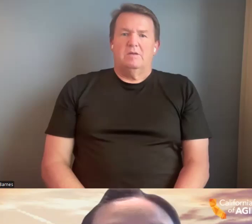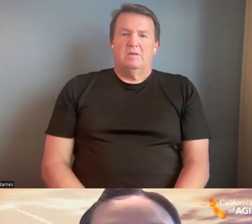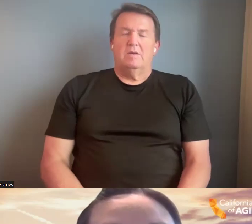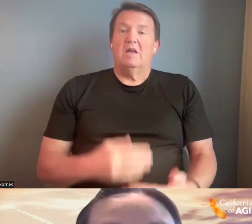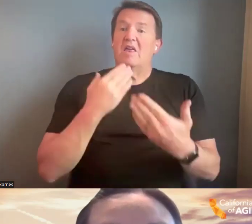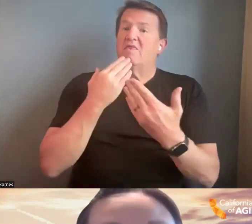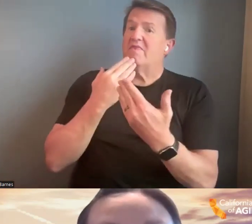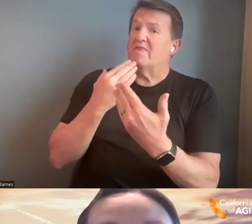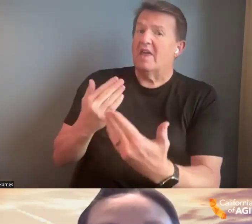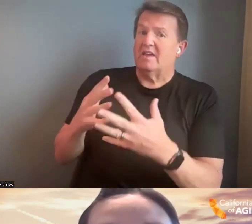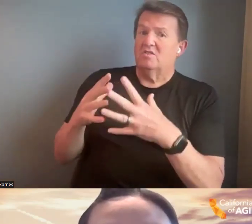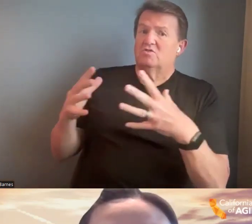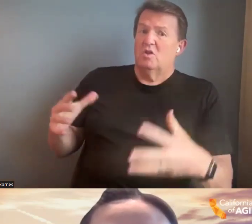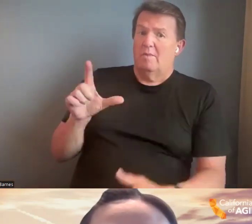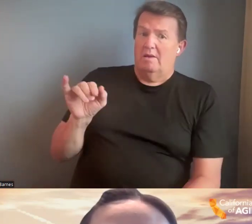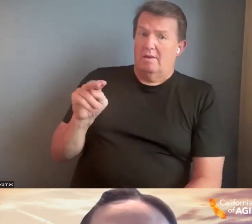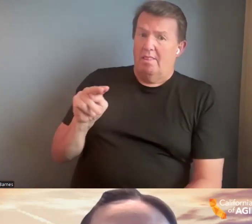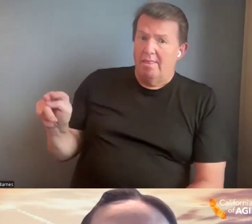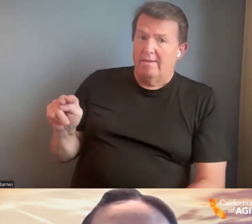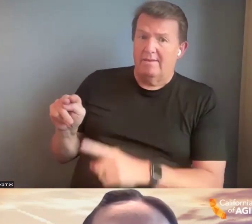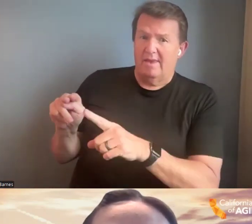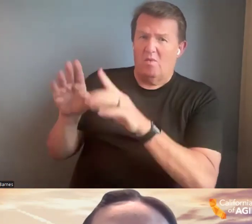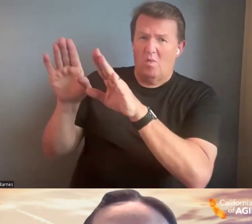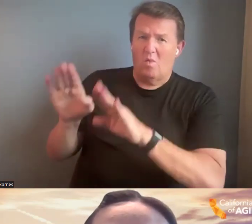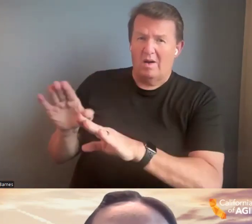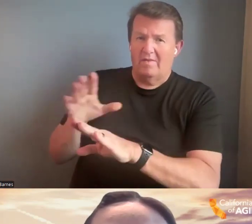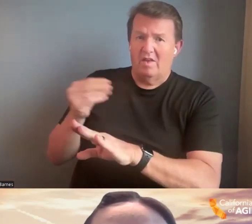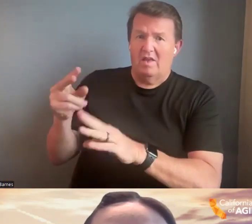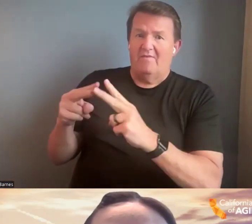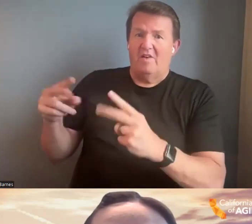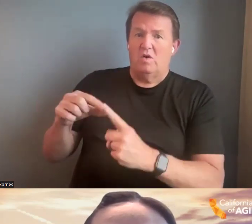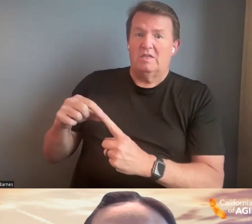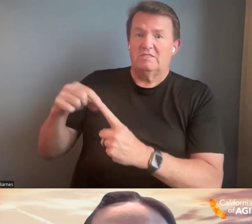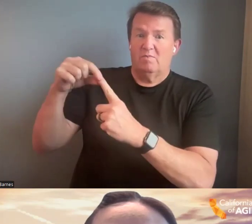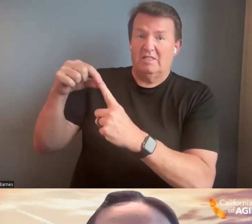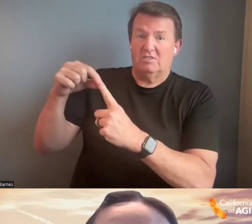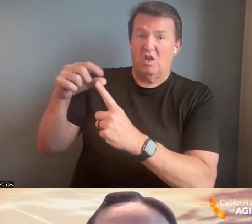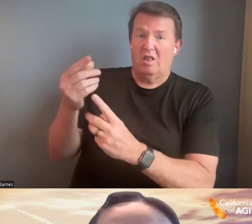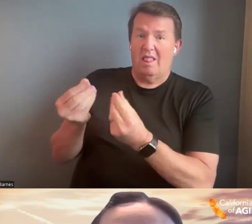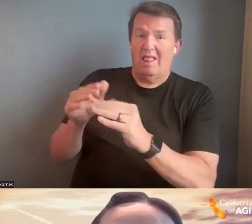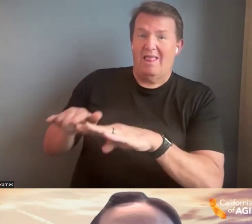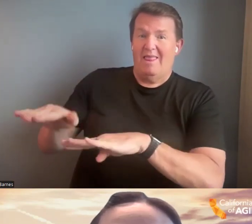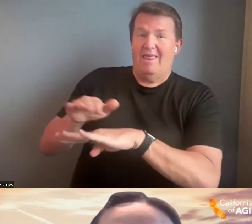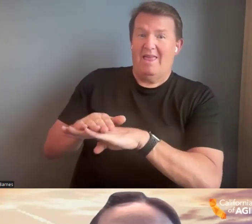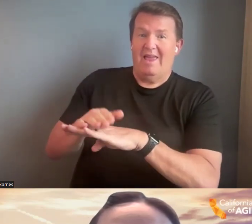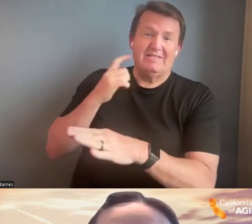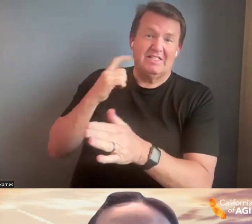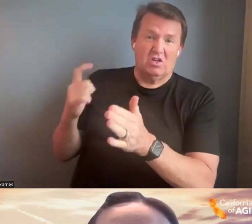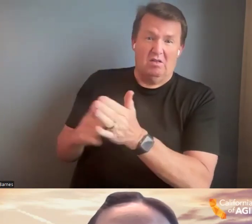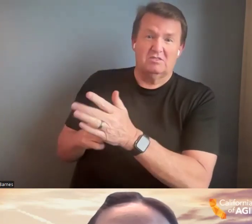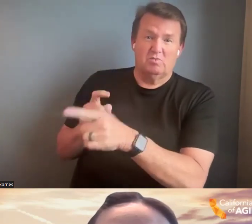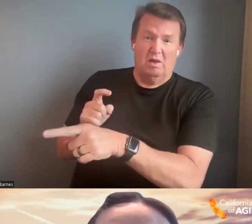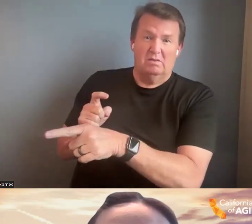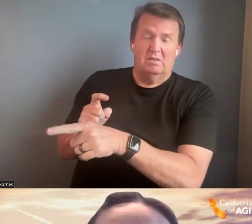Thank you so much, Lynn, for that wonderful and very special land acknowledgement. It's wonderful to have